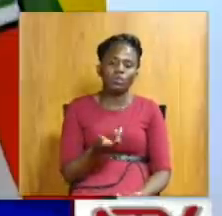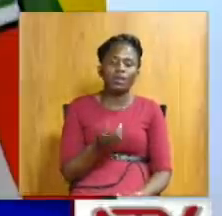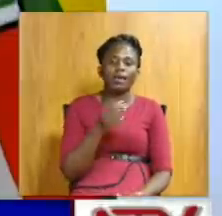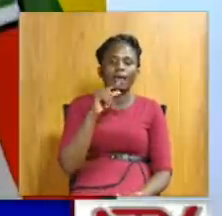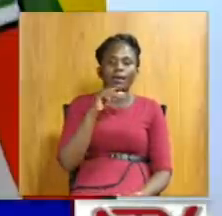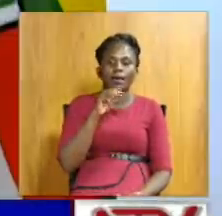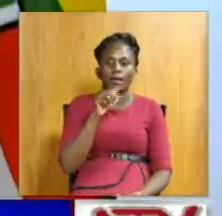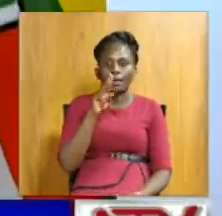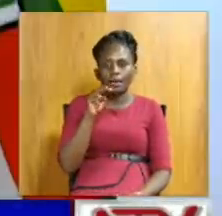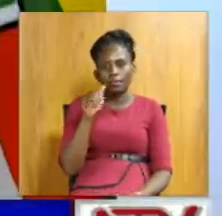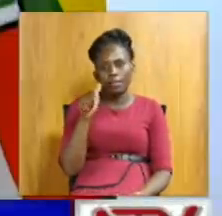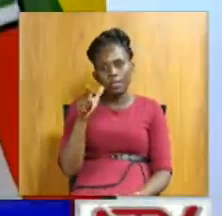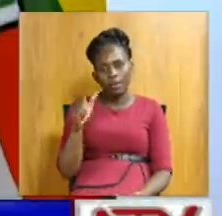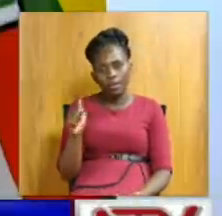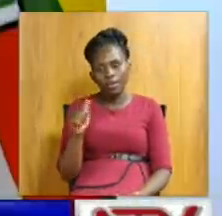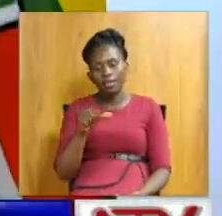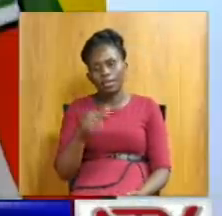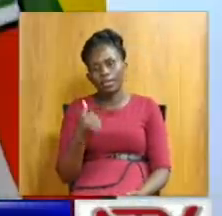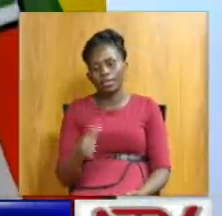Abdel Nasser, etc.